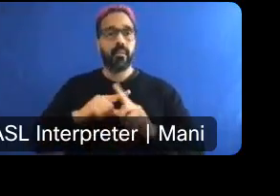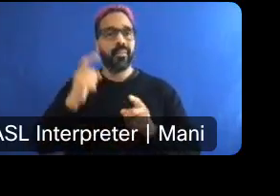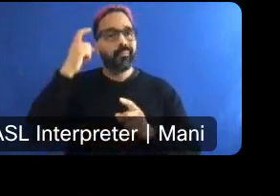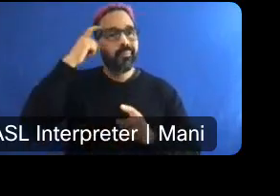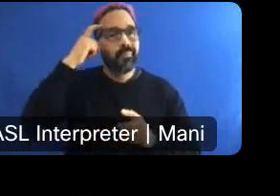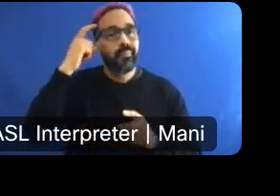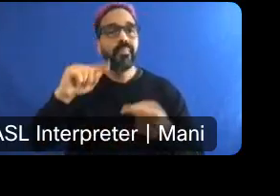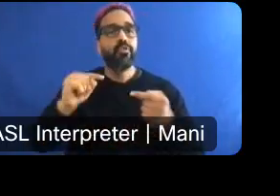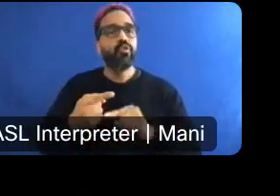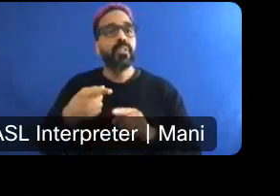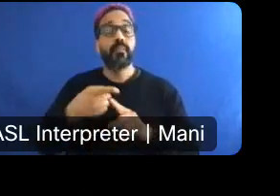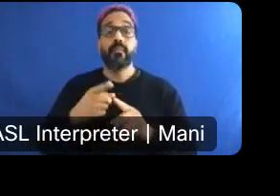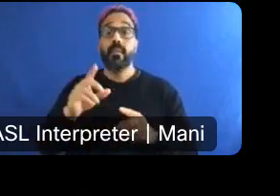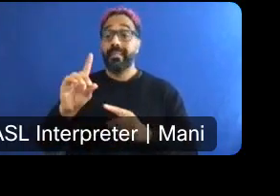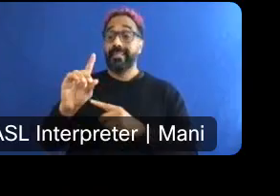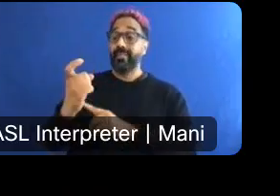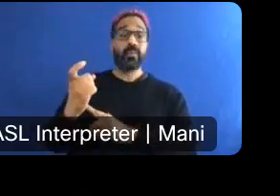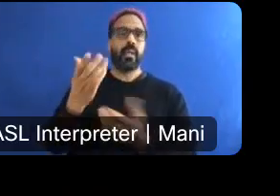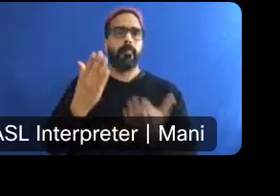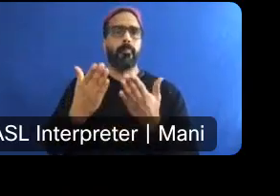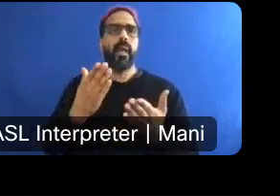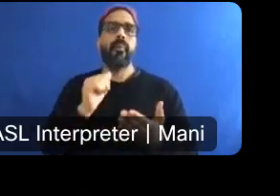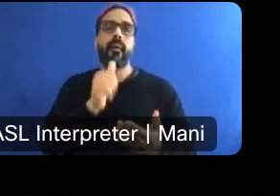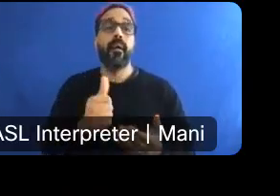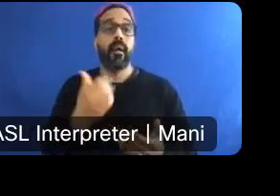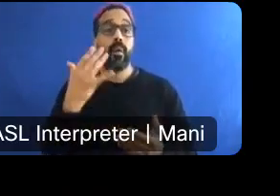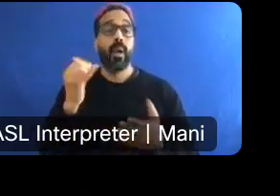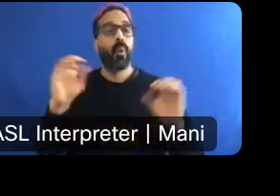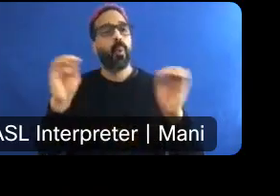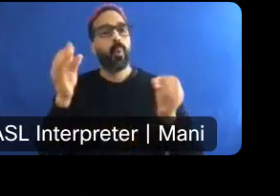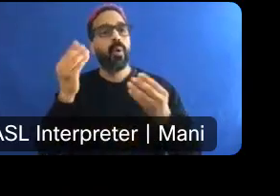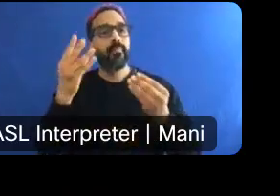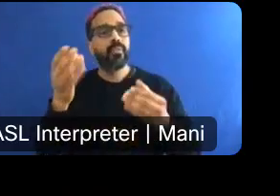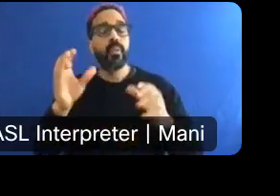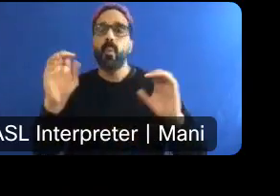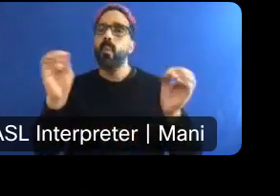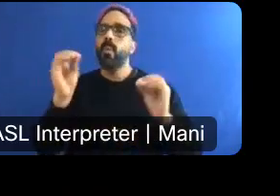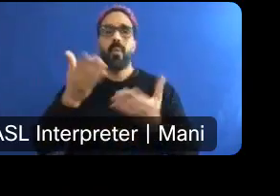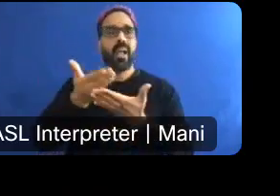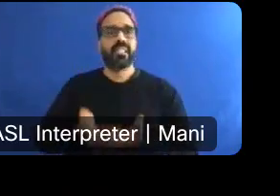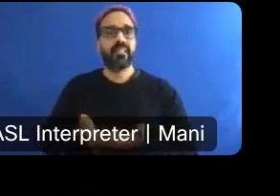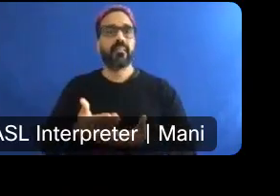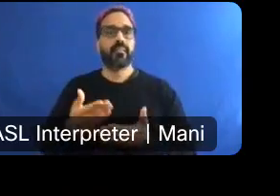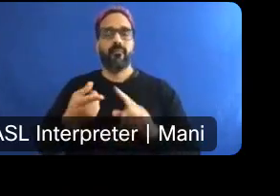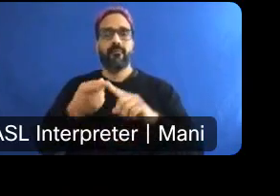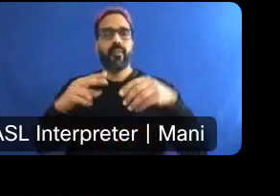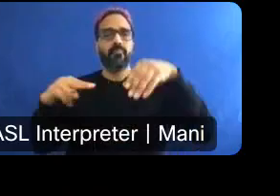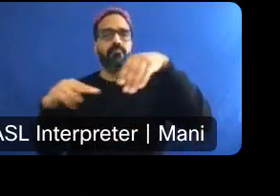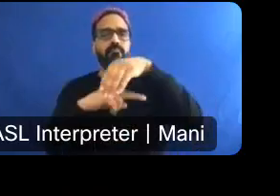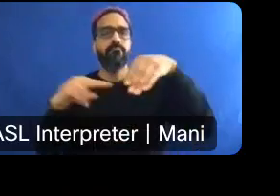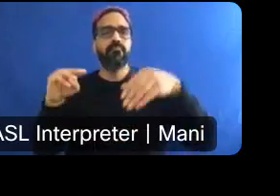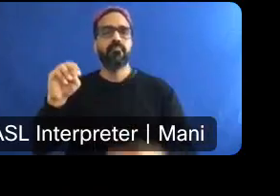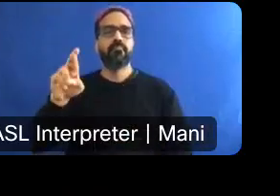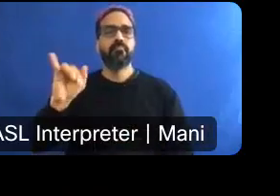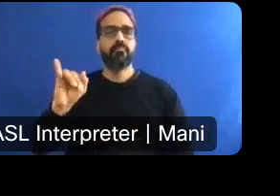not happen because there is a lack of information or evidence present in an MRI or CT scan. Therefore, this